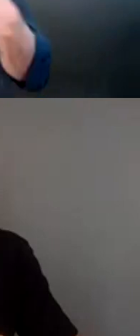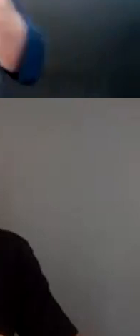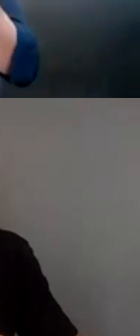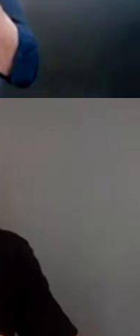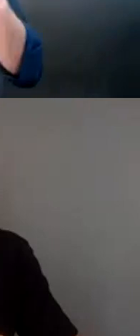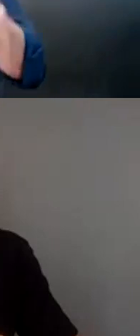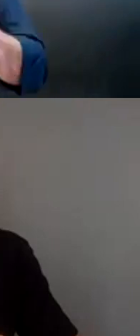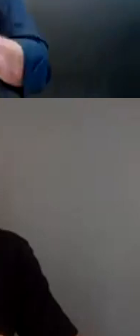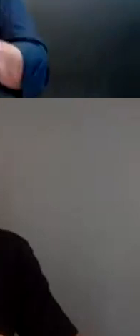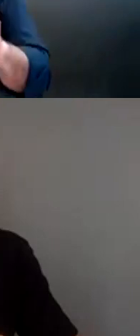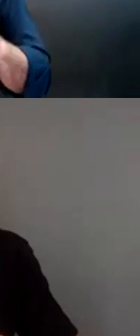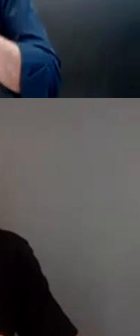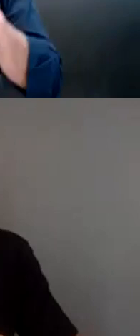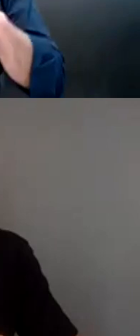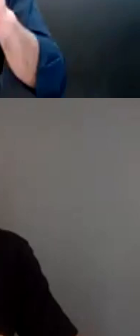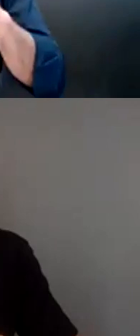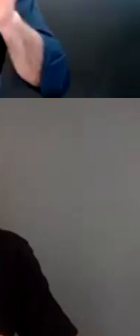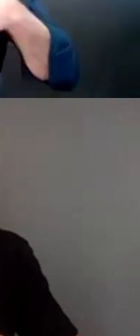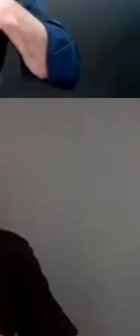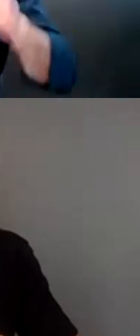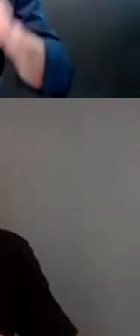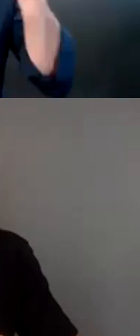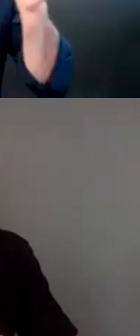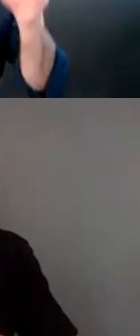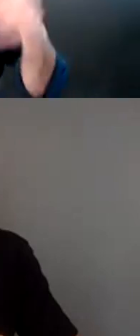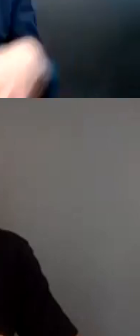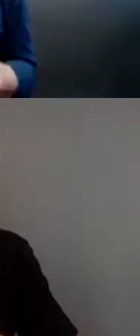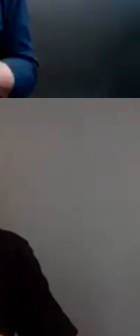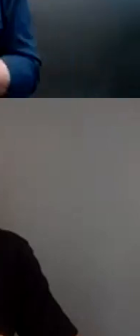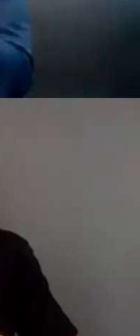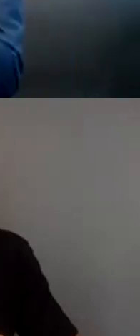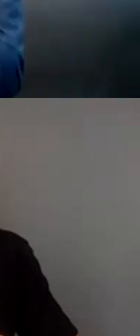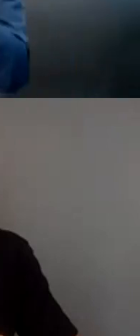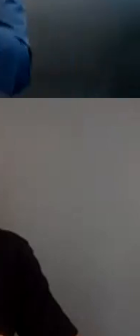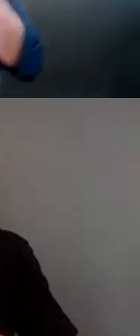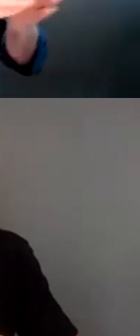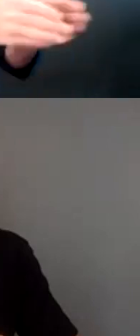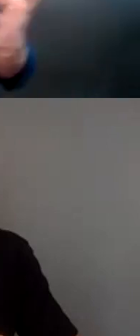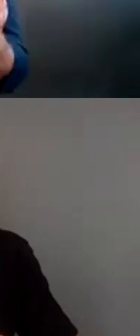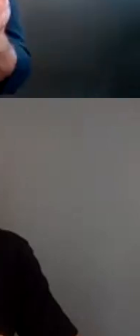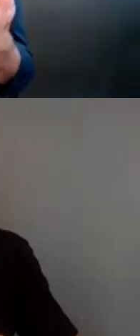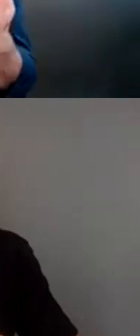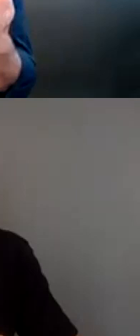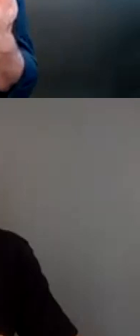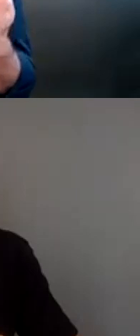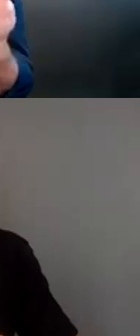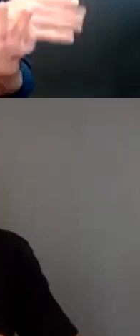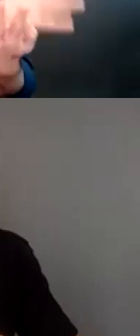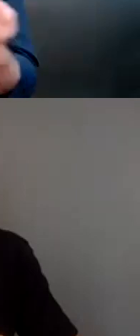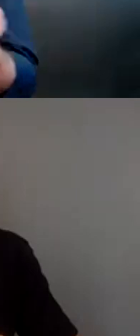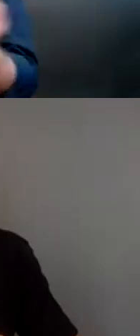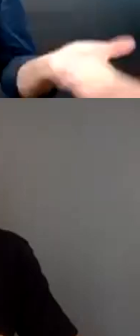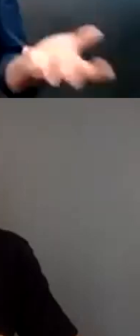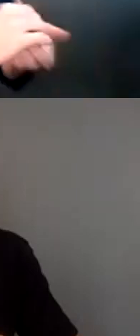together across disciplines and sectors that I think the real, one of the